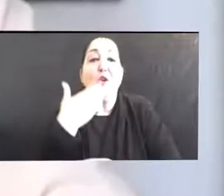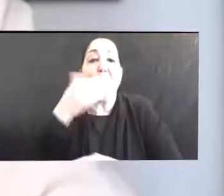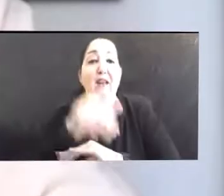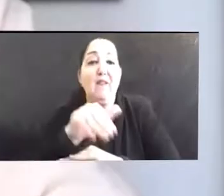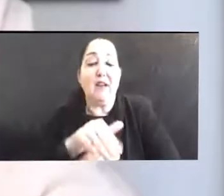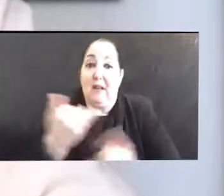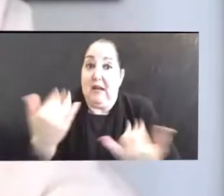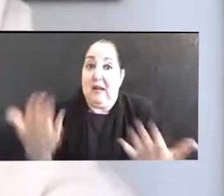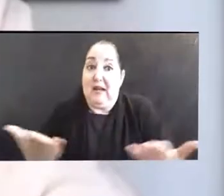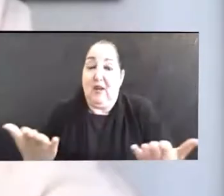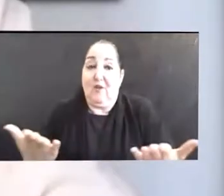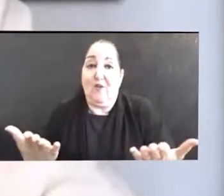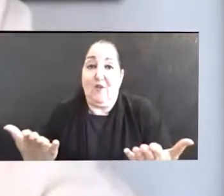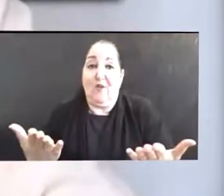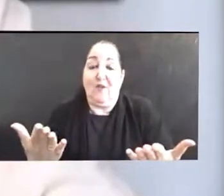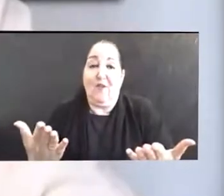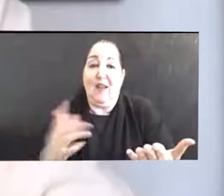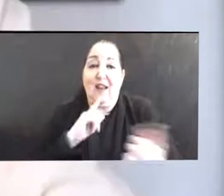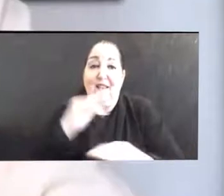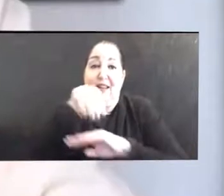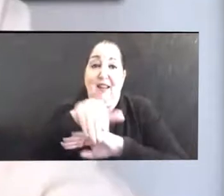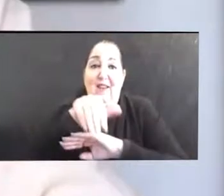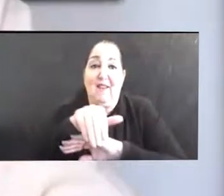Hello, everyone. Good evening. It's evening here